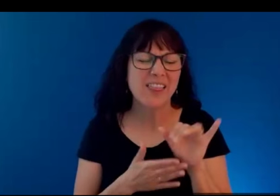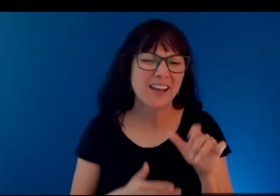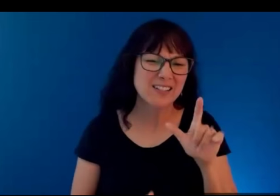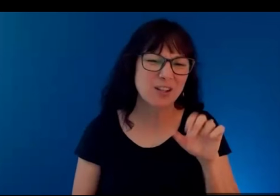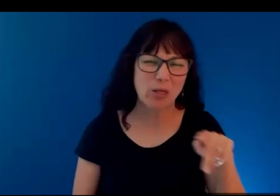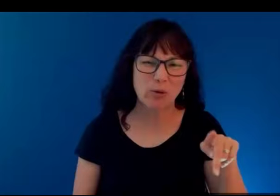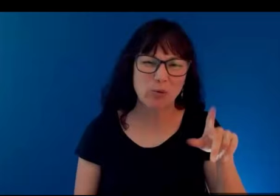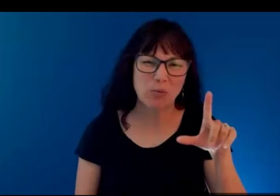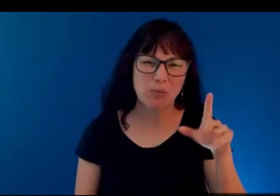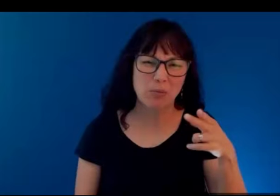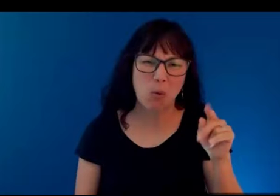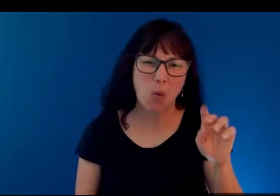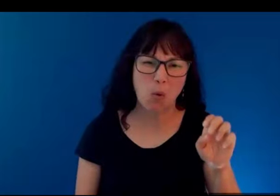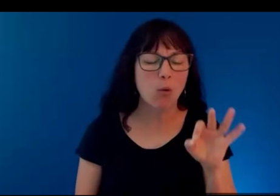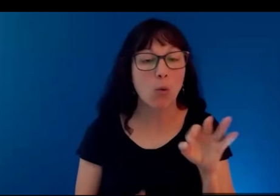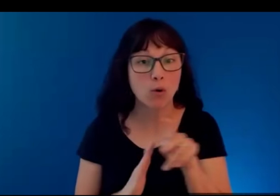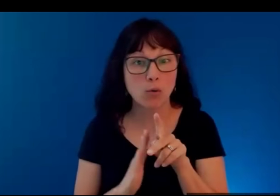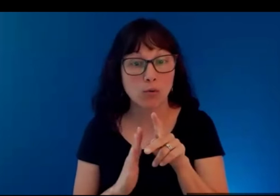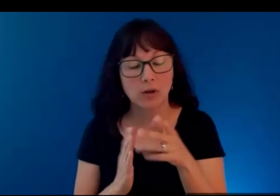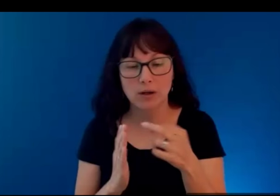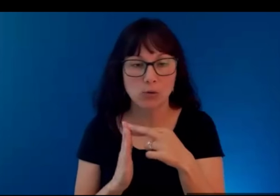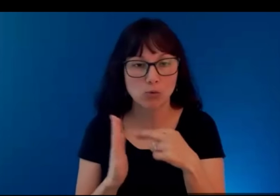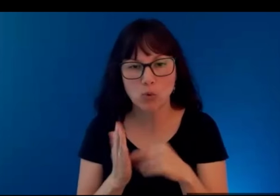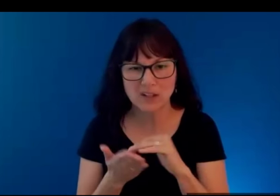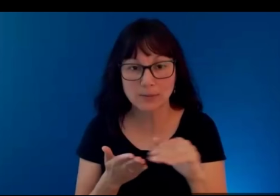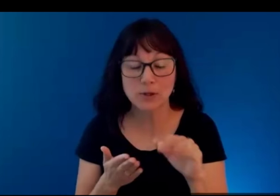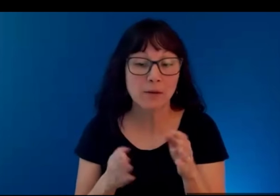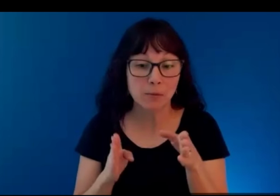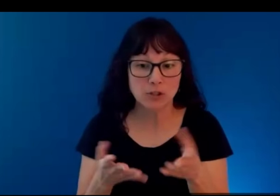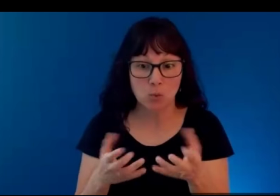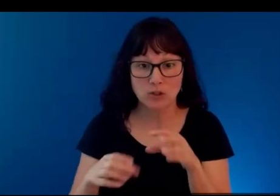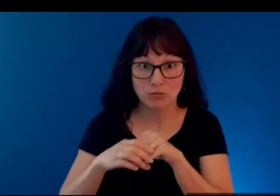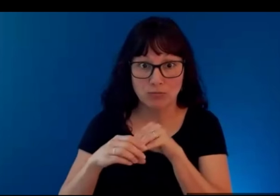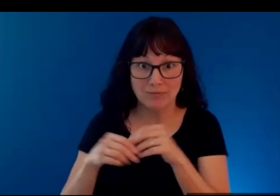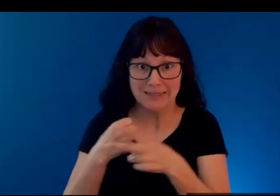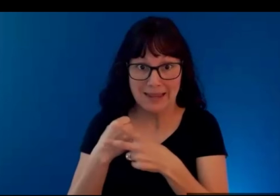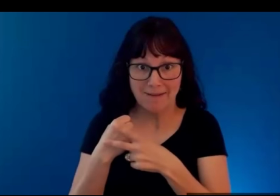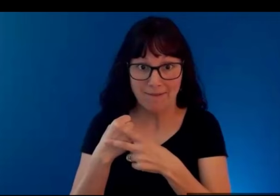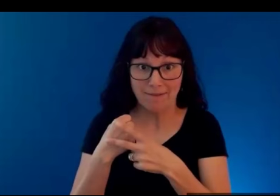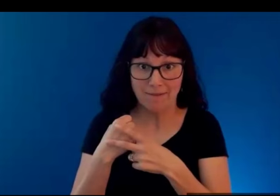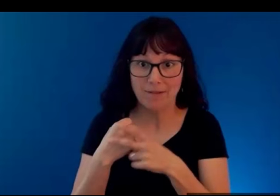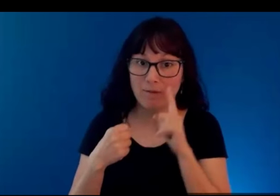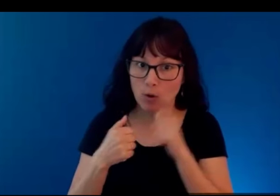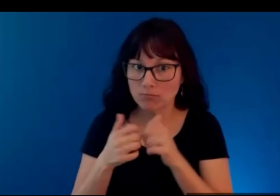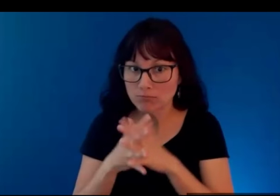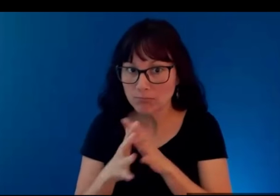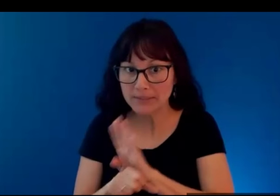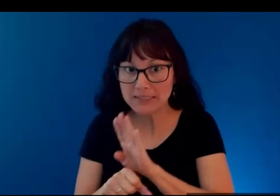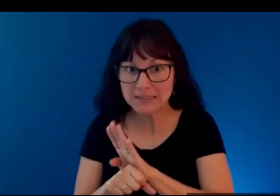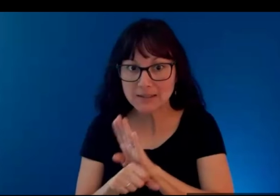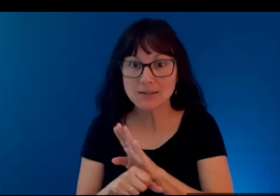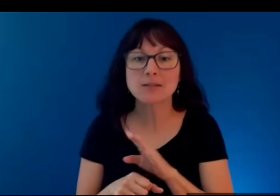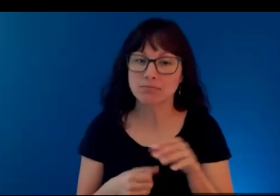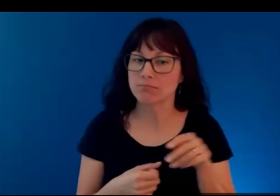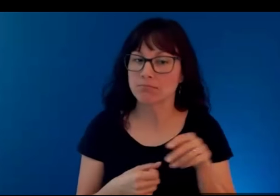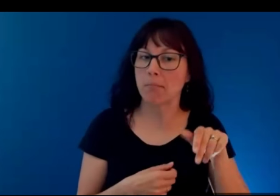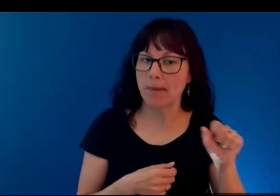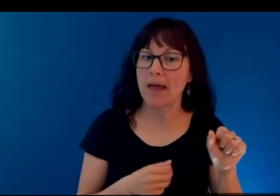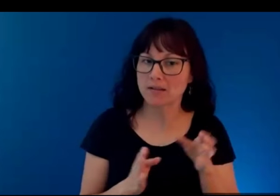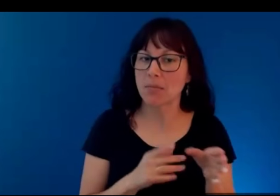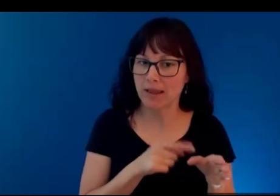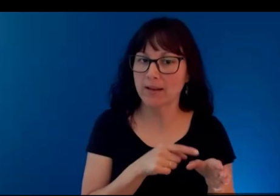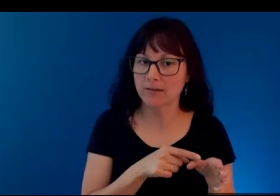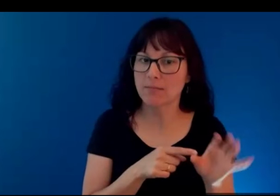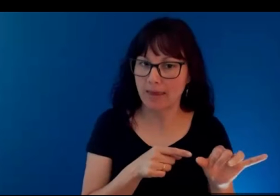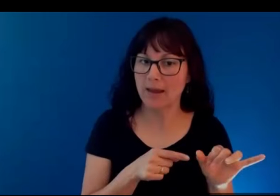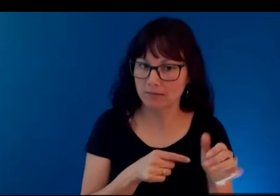the exception to the rule. If somebody wants to save money to start a business, the PASS plan is a way